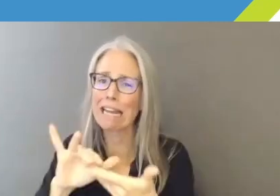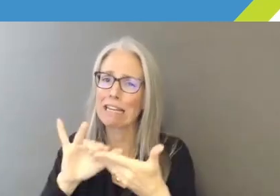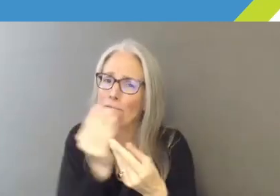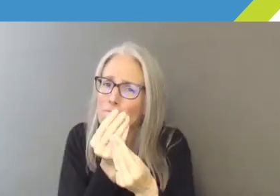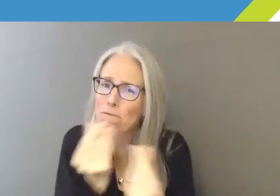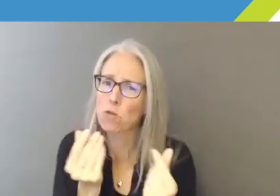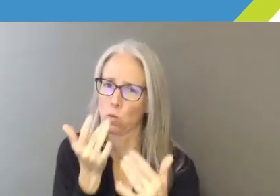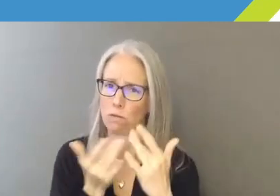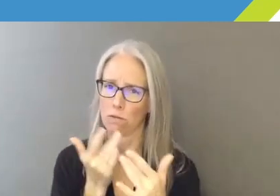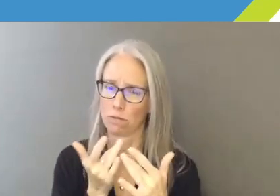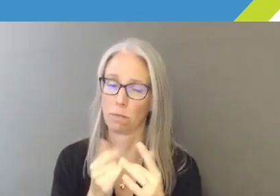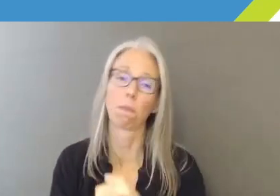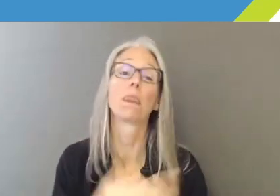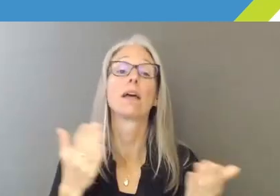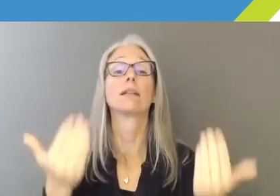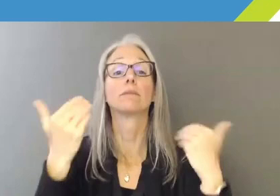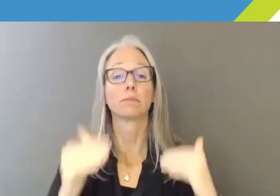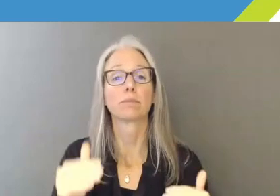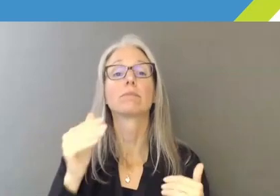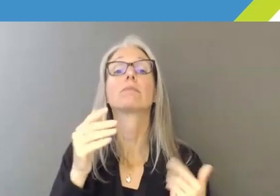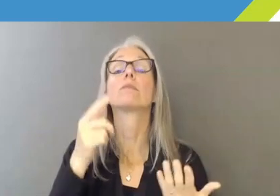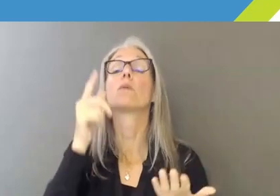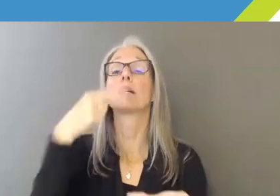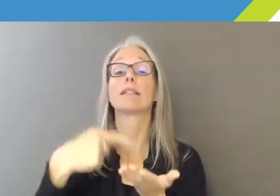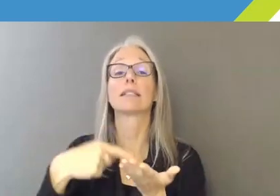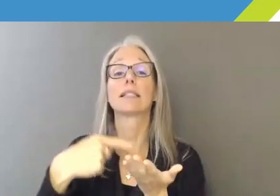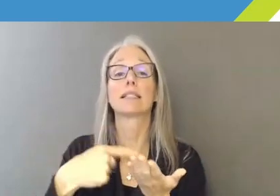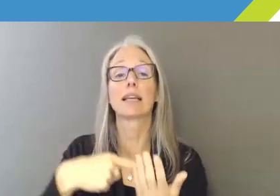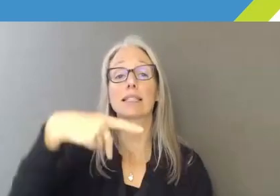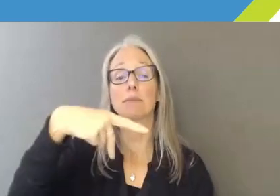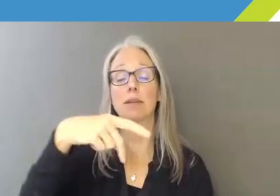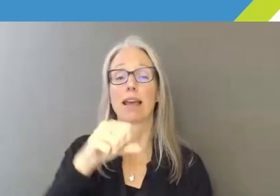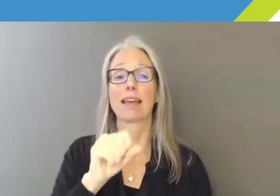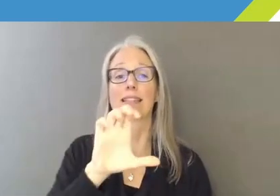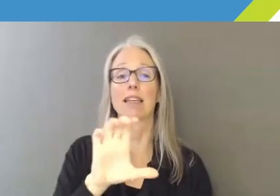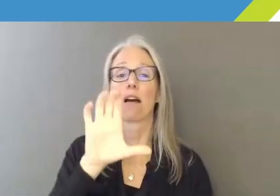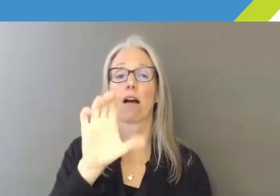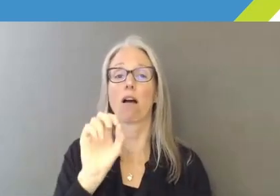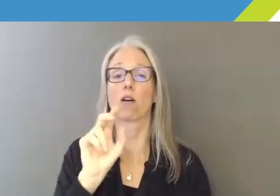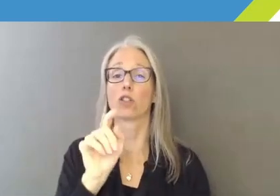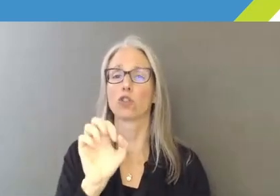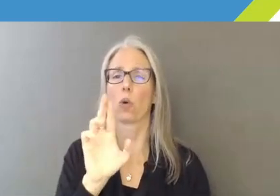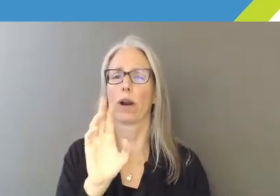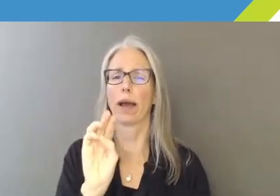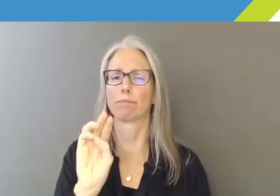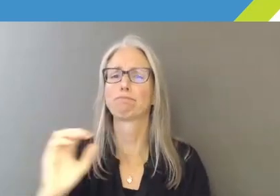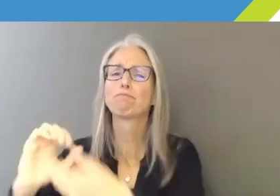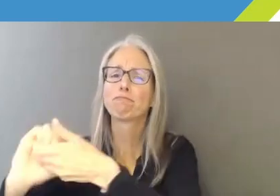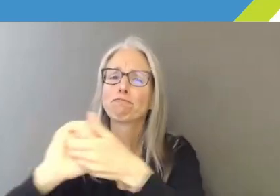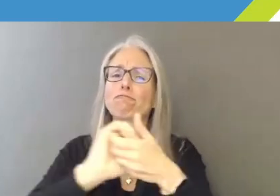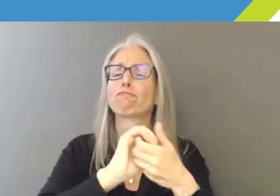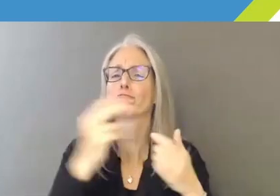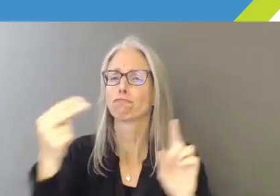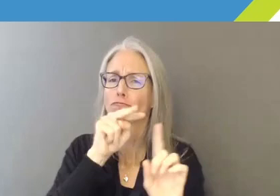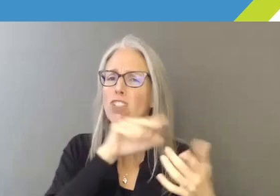Paediatric PSC Consortium, which is a very large international retrospective registry of pediatric PSC, and then finish by talking about some